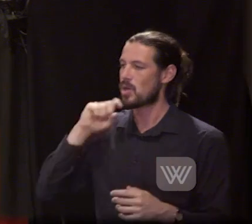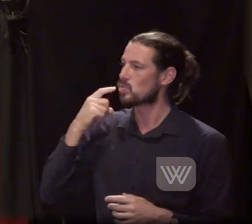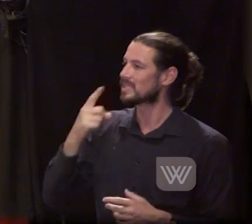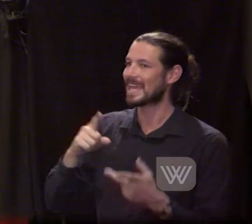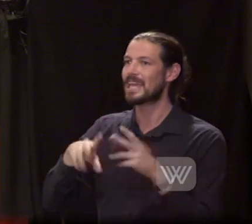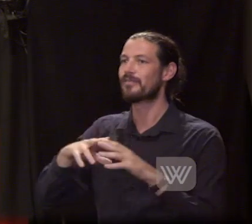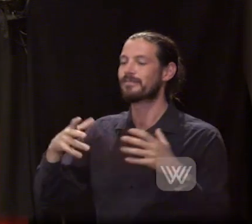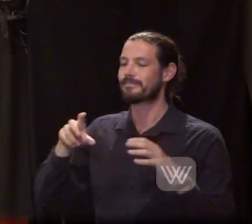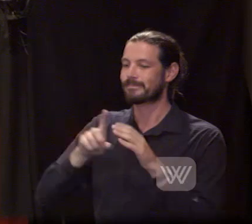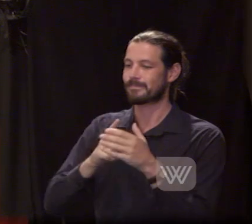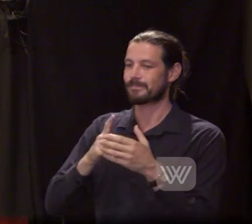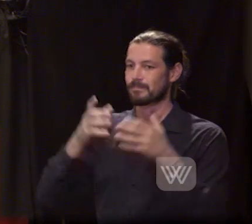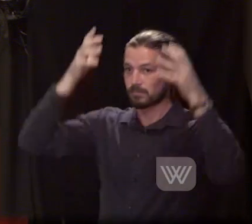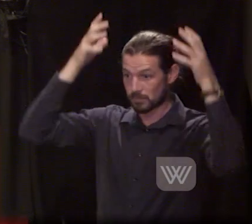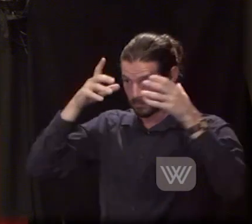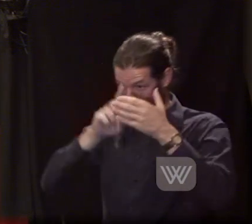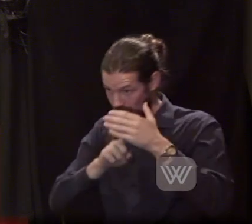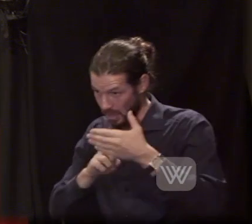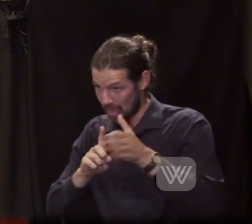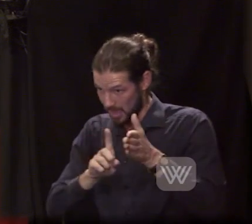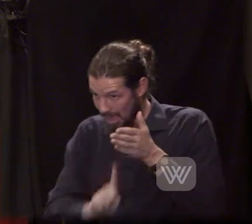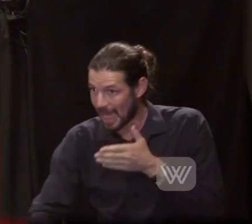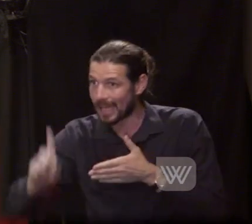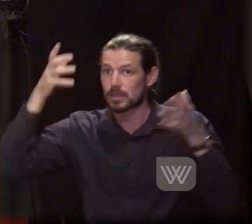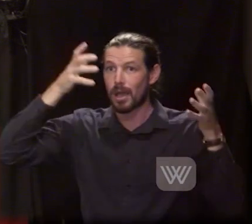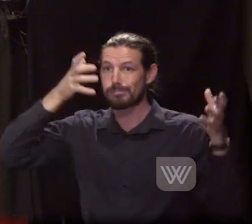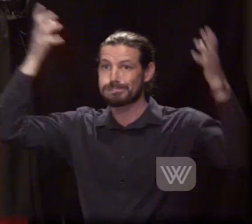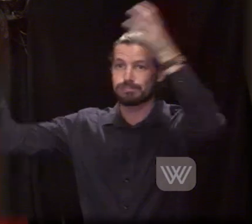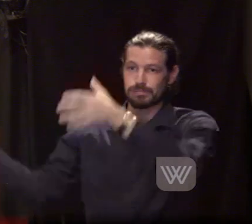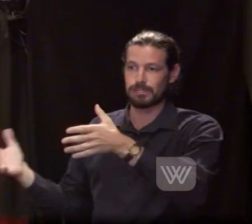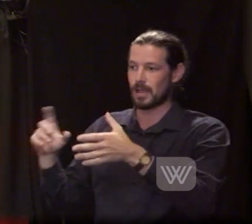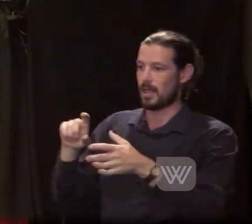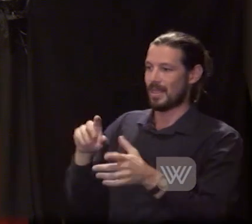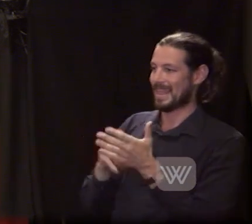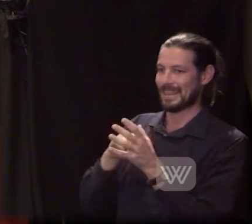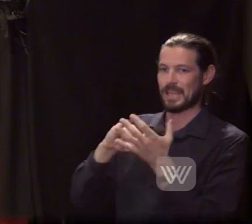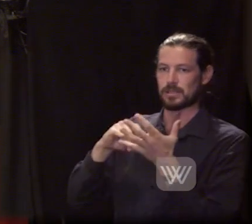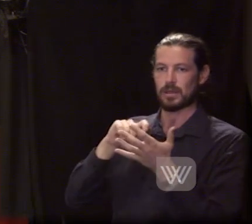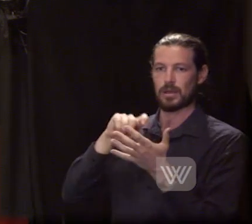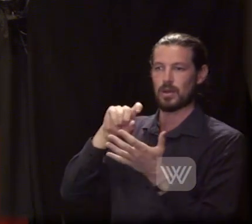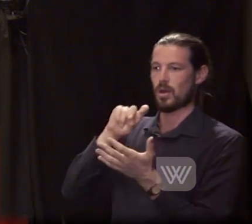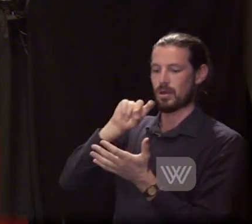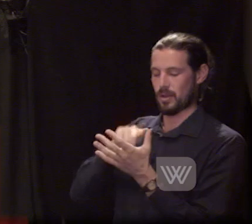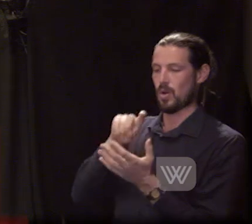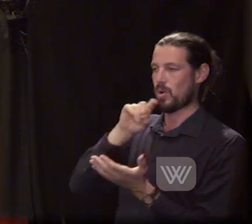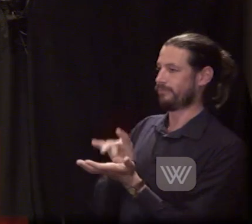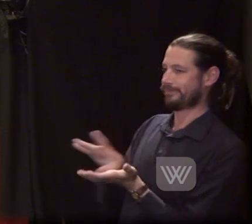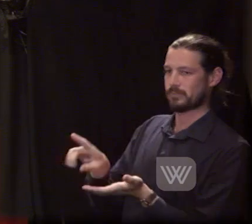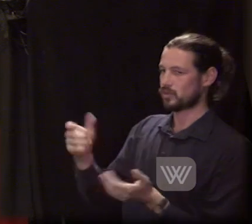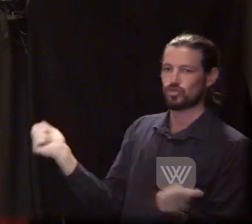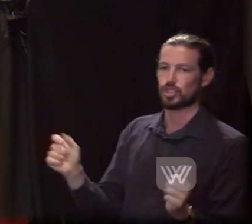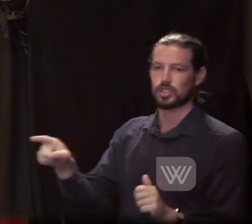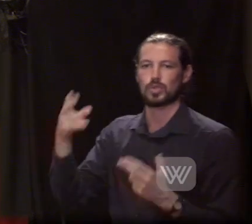we had taken off our suits outside, it would have been considered death and we would have had to leave the mission. And so they can do all these different